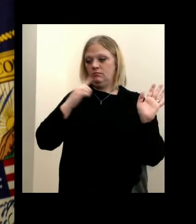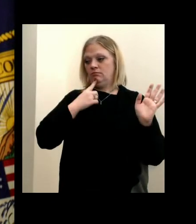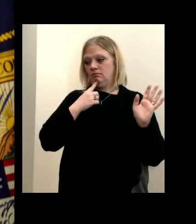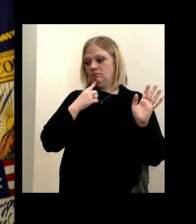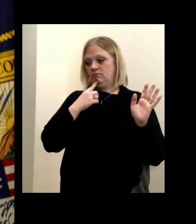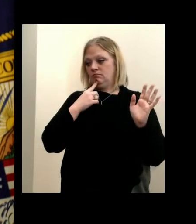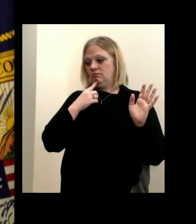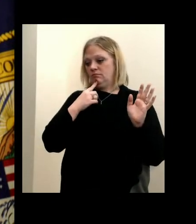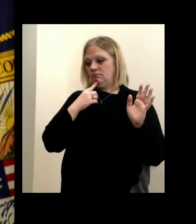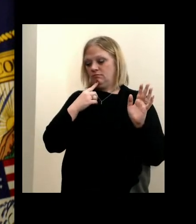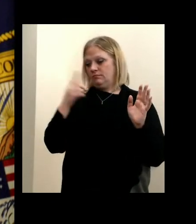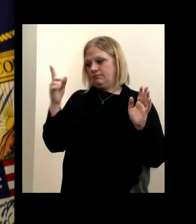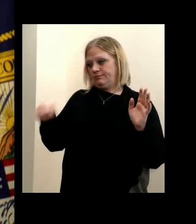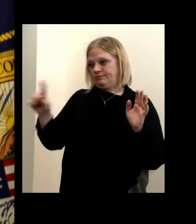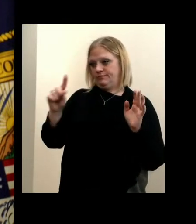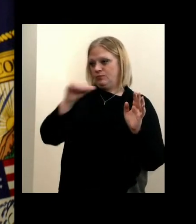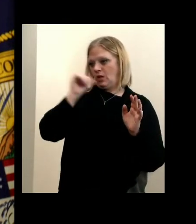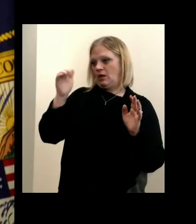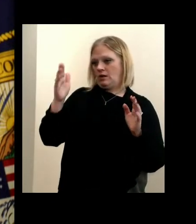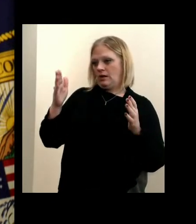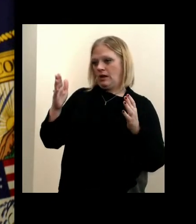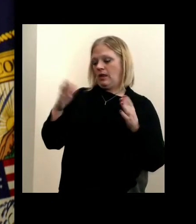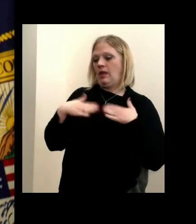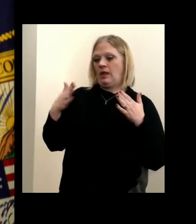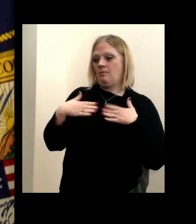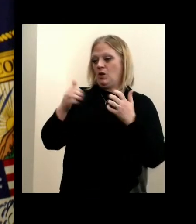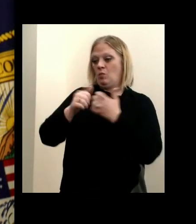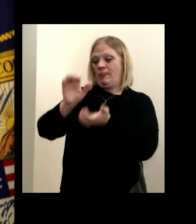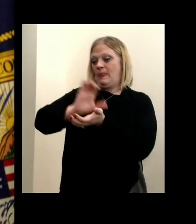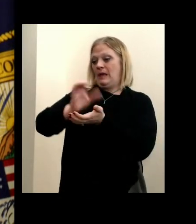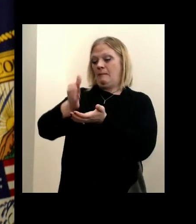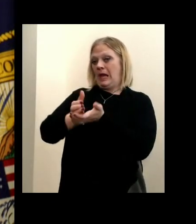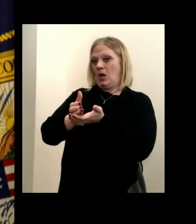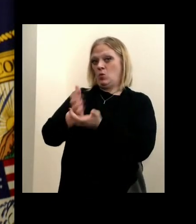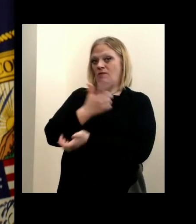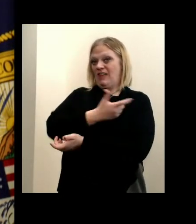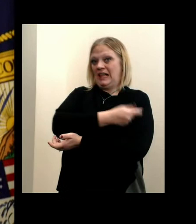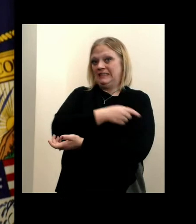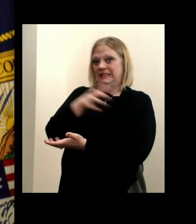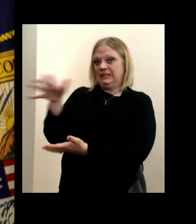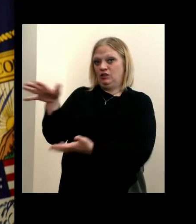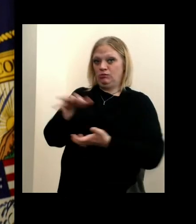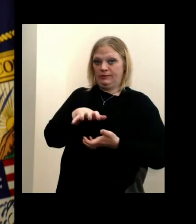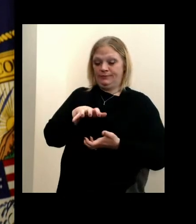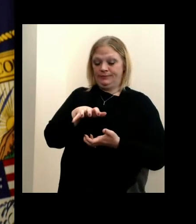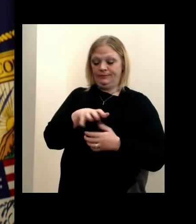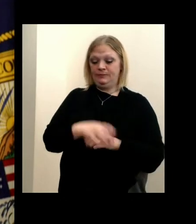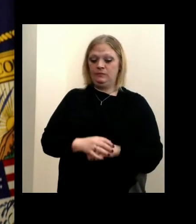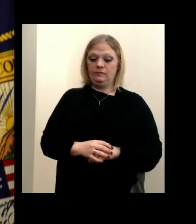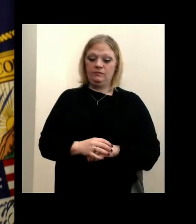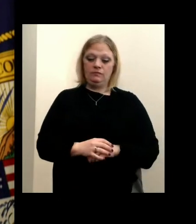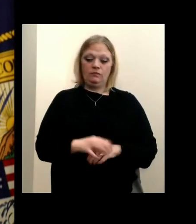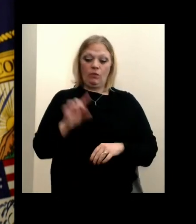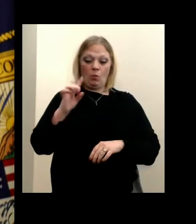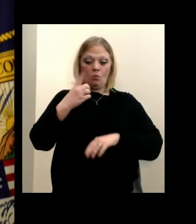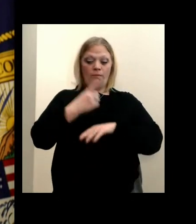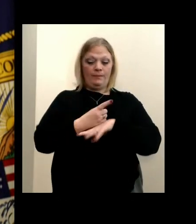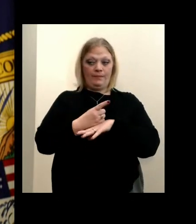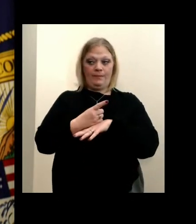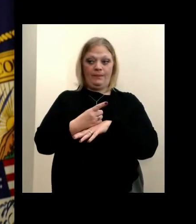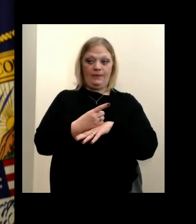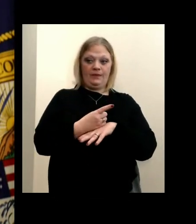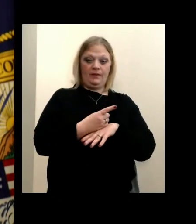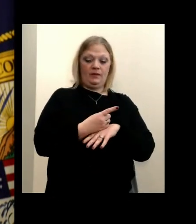or anyone in your county is really happy with the amount of vaccines you've been given. And you said in one day you were able to do maybe